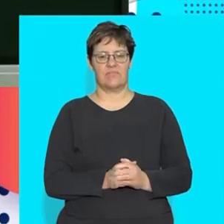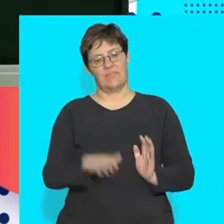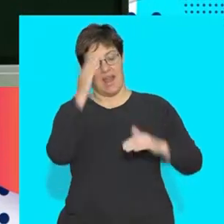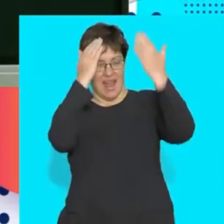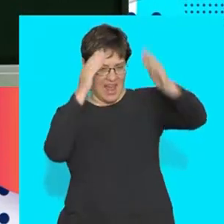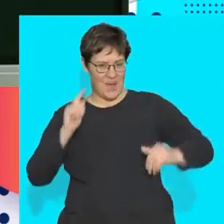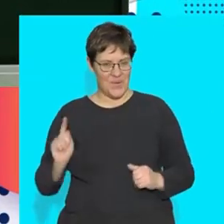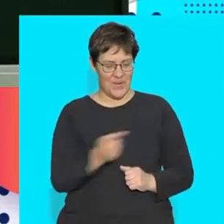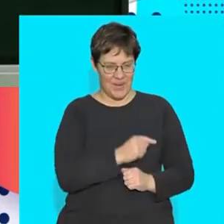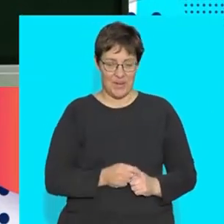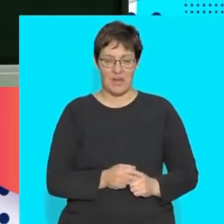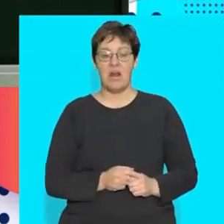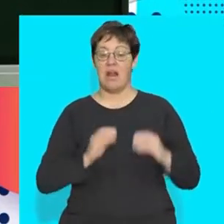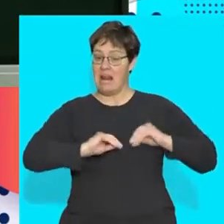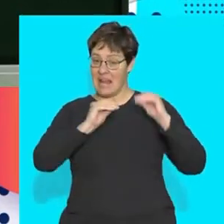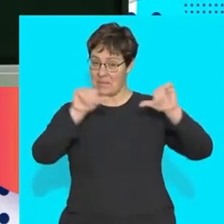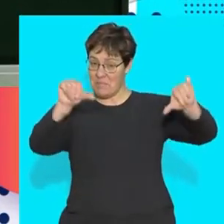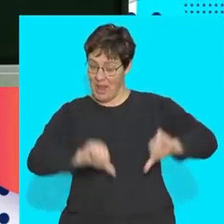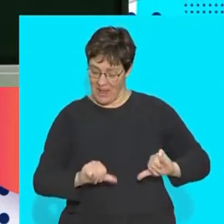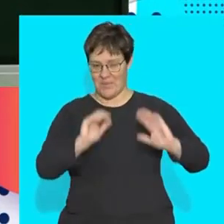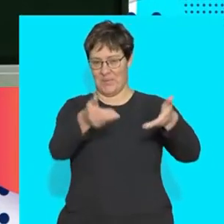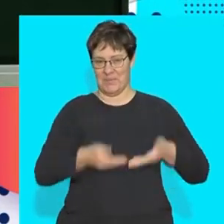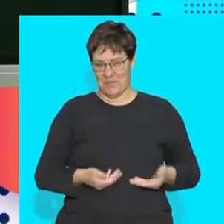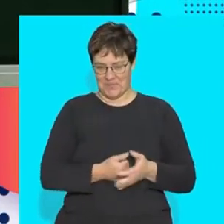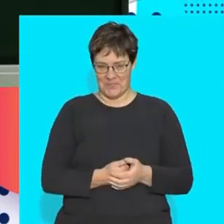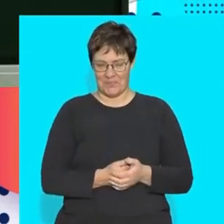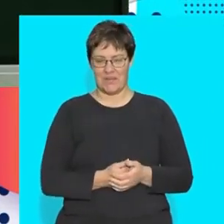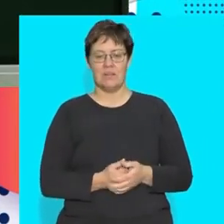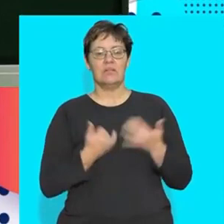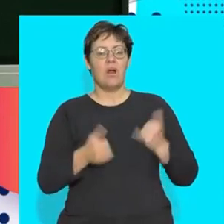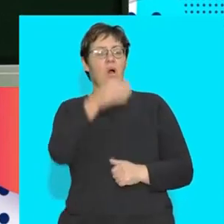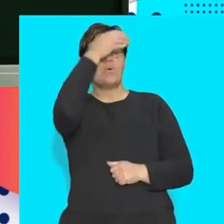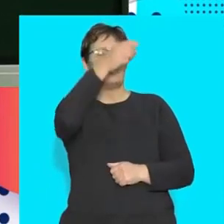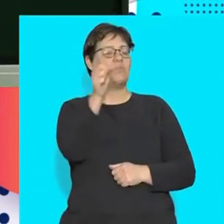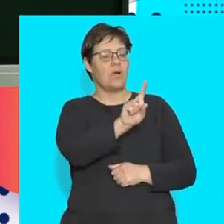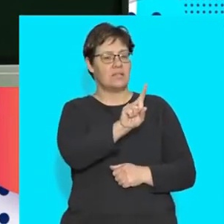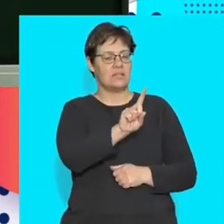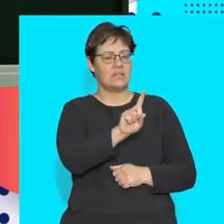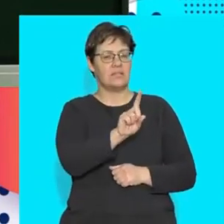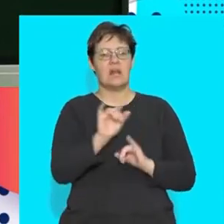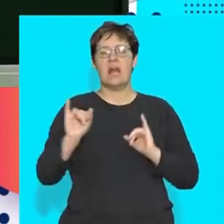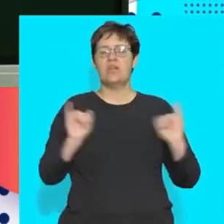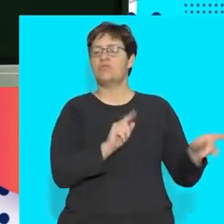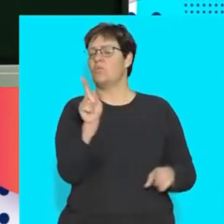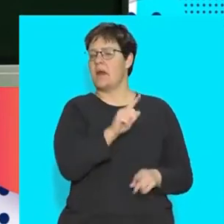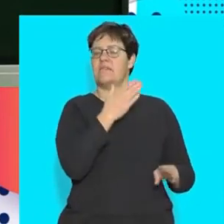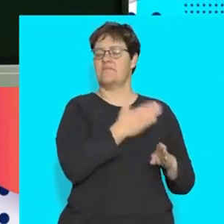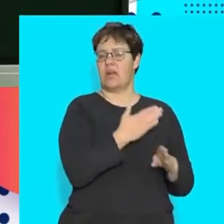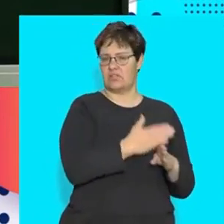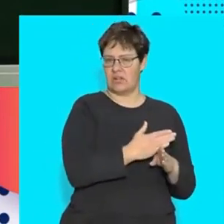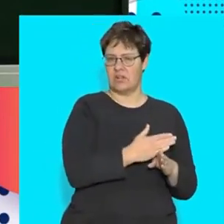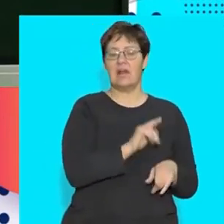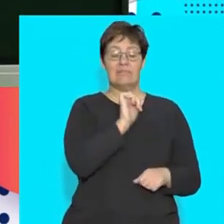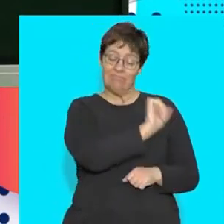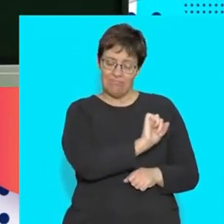Hi guys, welcome back to our lesson. So we are still looking at the concept of introducing functions and